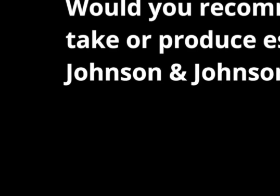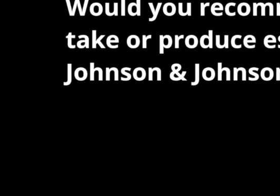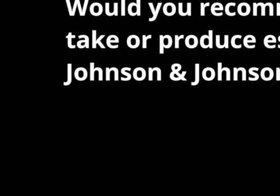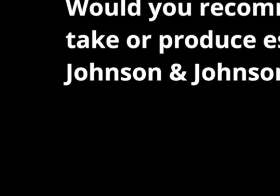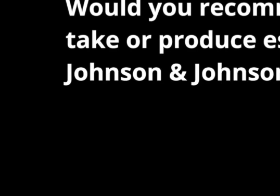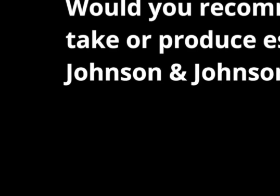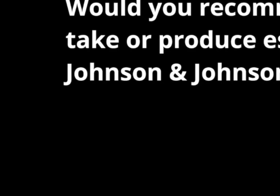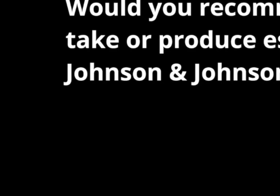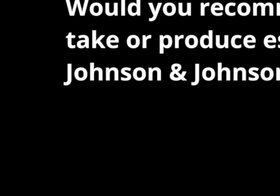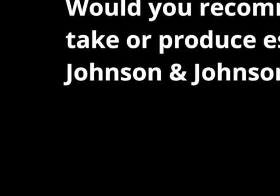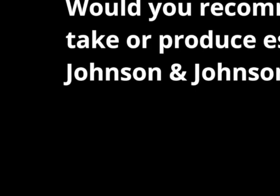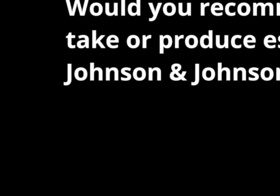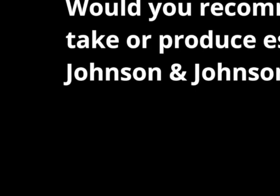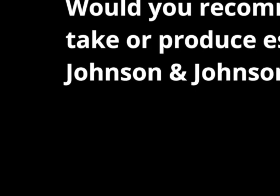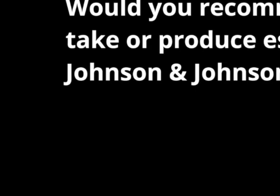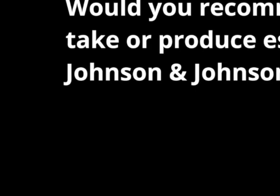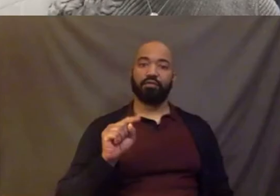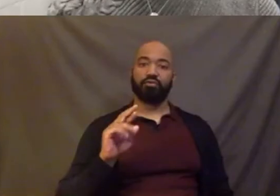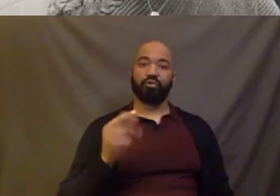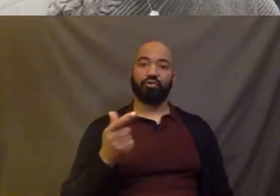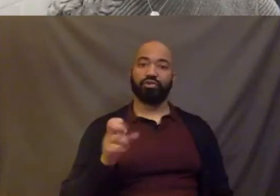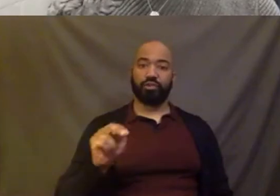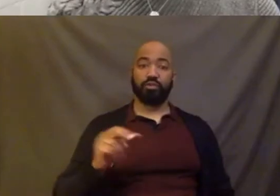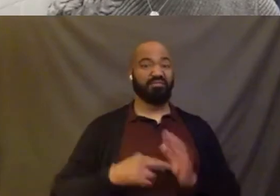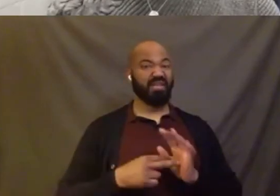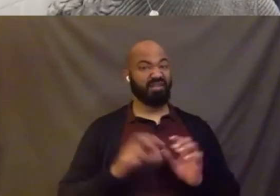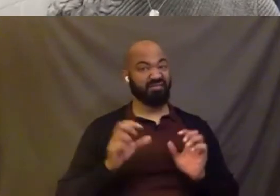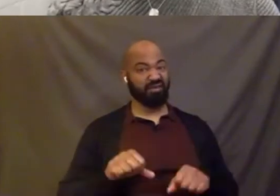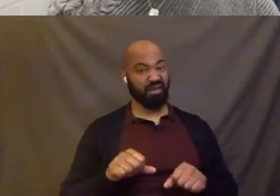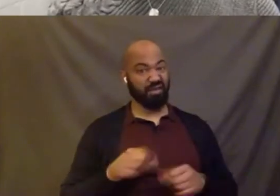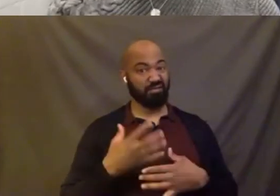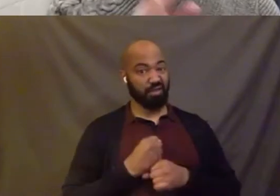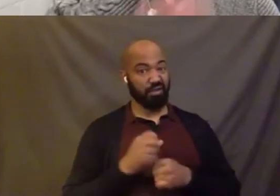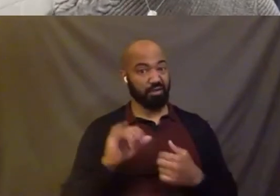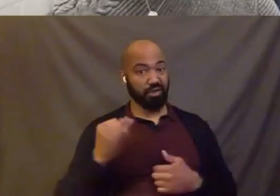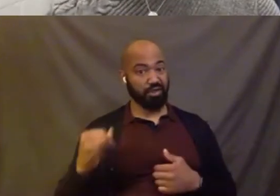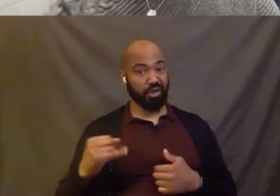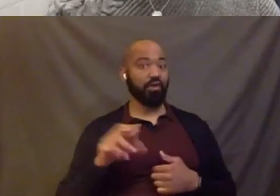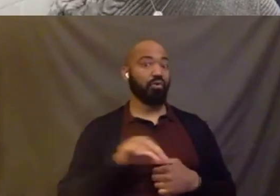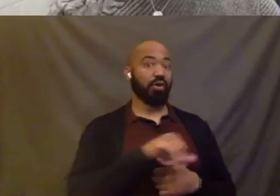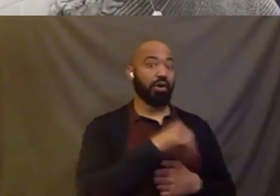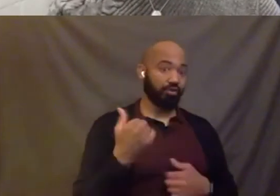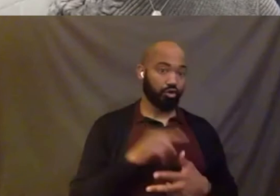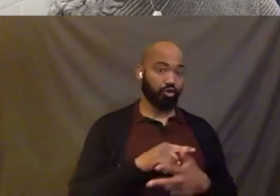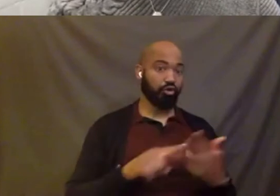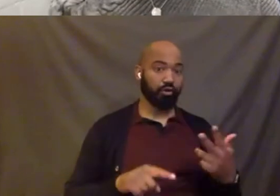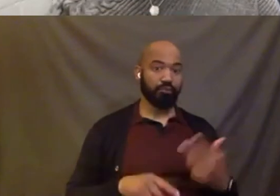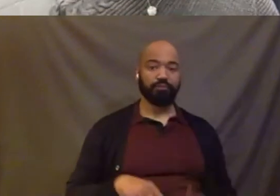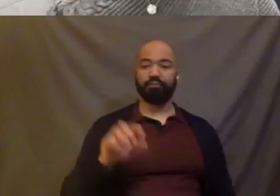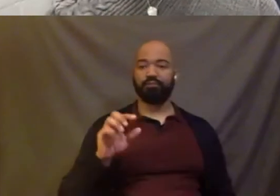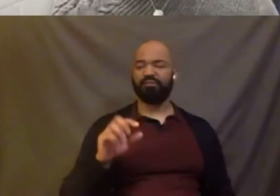go for a different non-J&J vaccine? Or yeah, that's such a great question. I love that word,